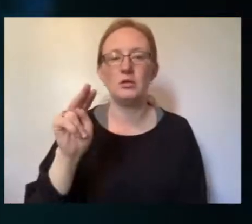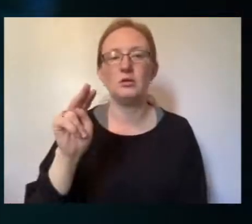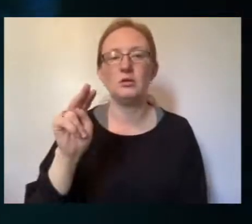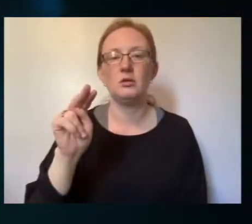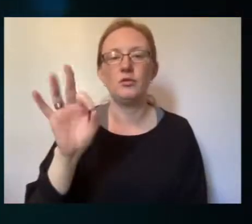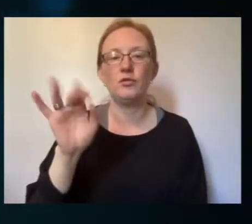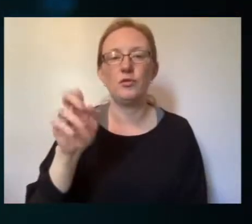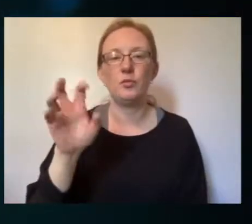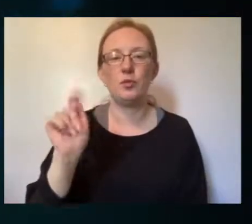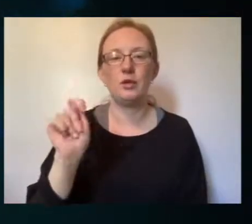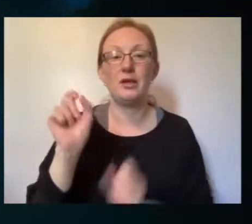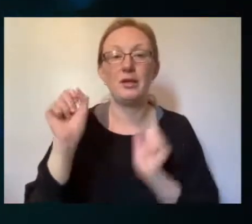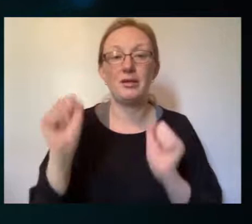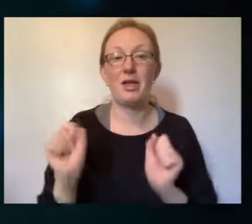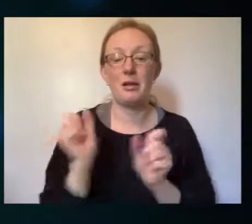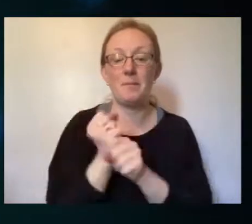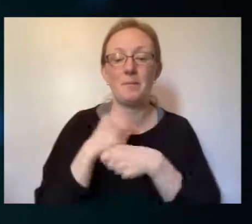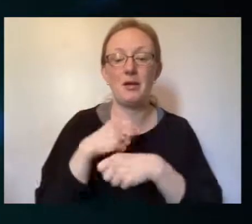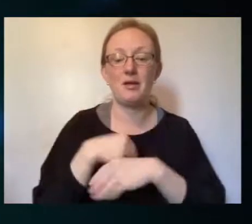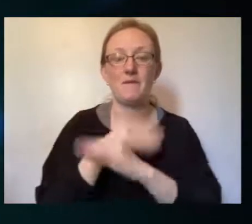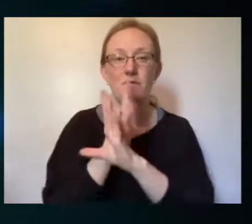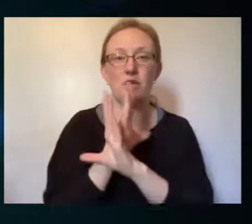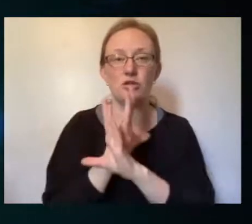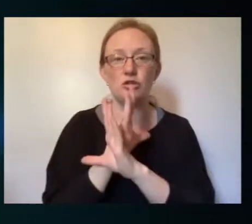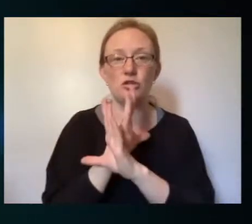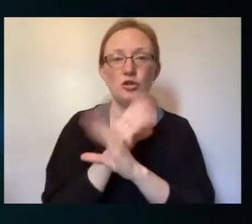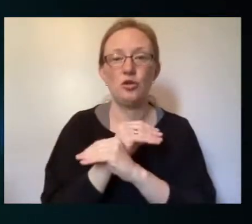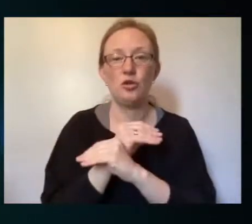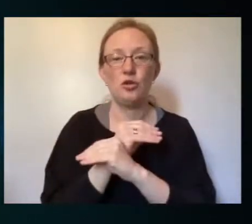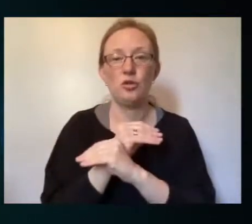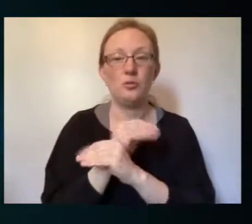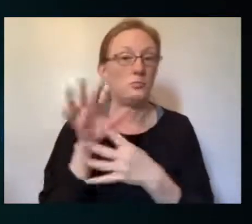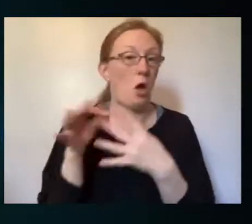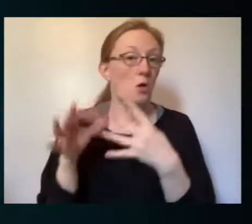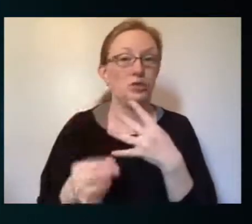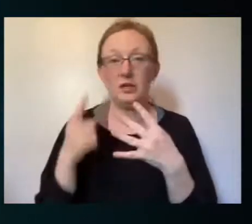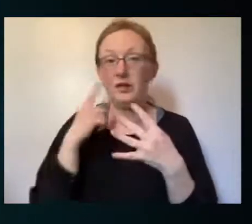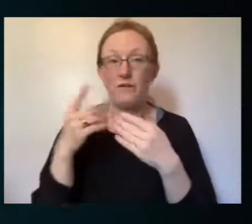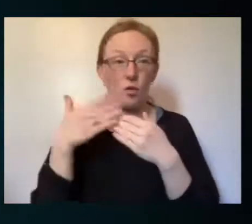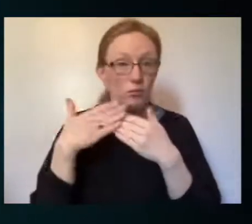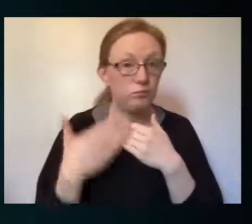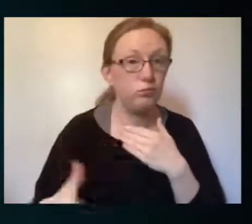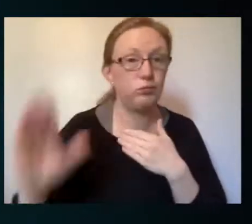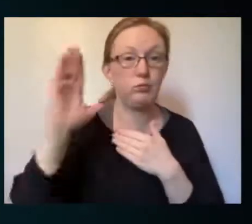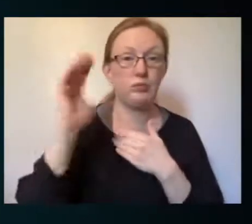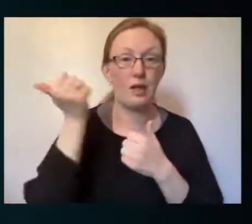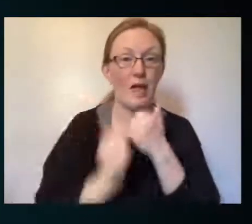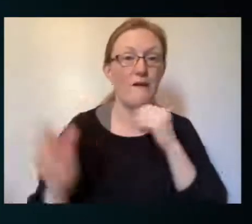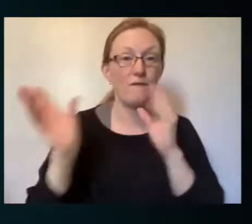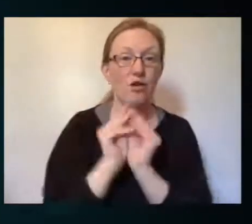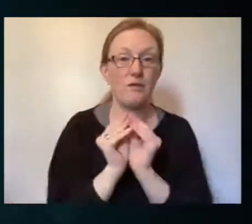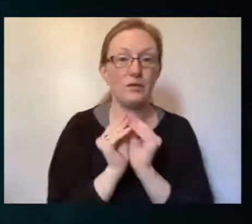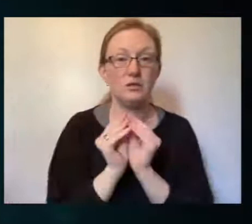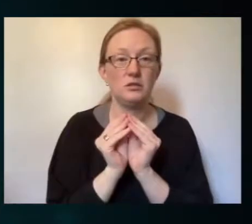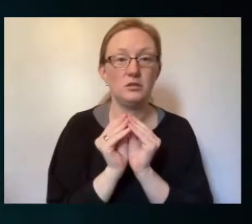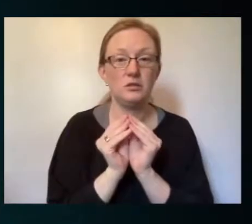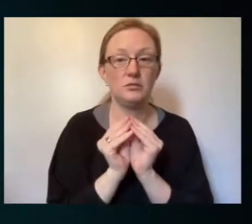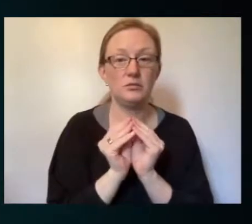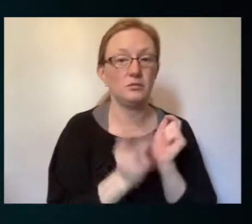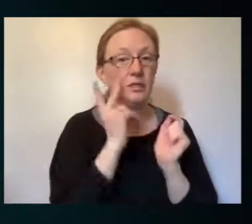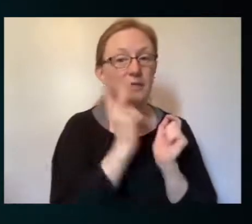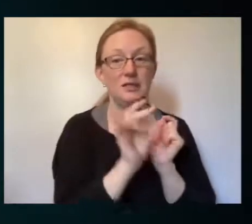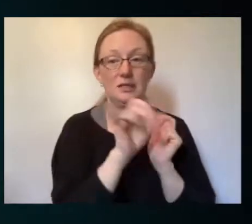virtual participation an option available for every conference? Which comments have seemed to,